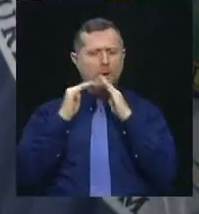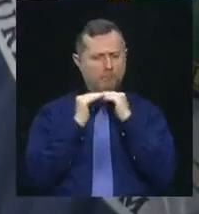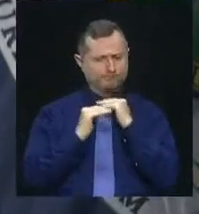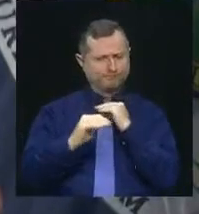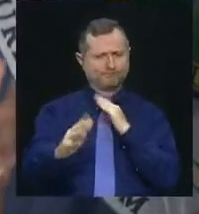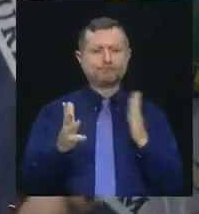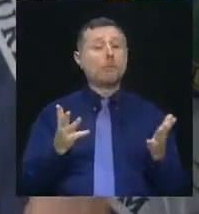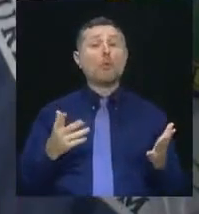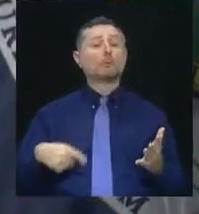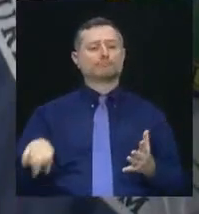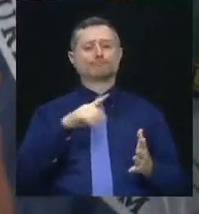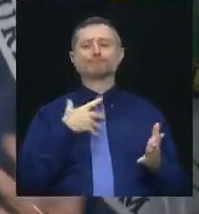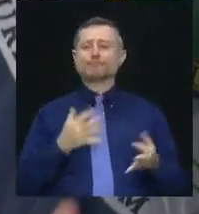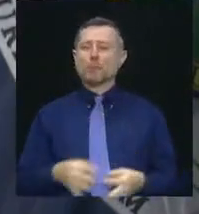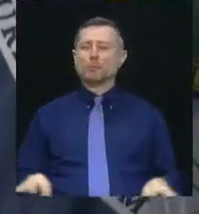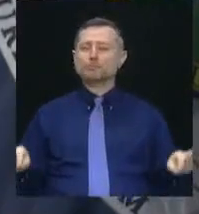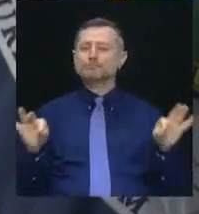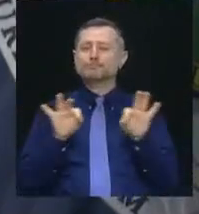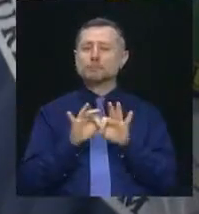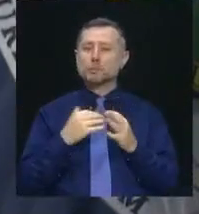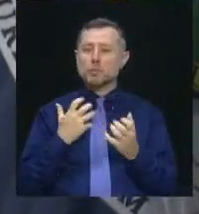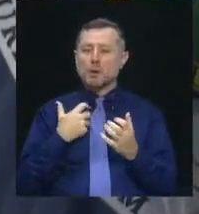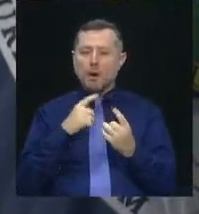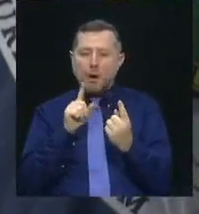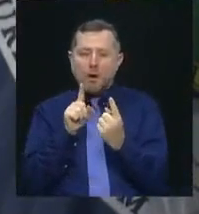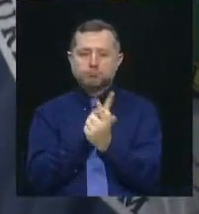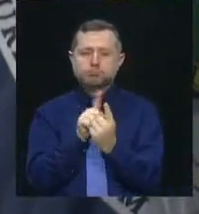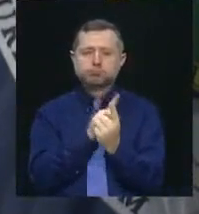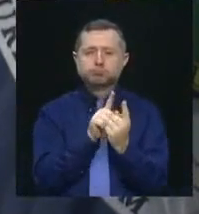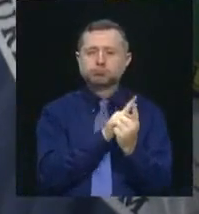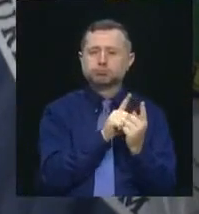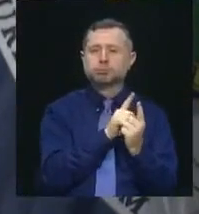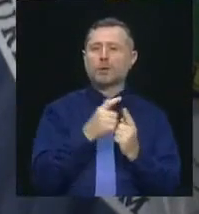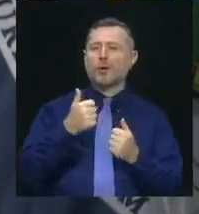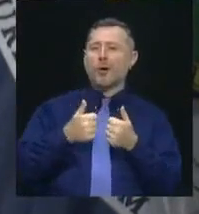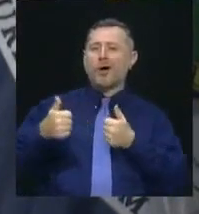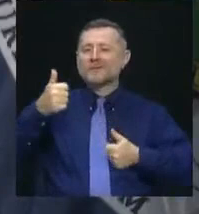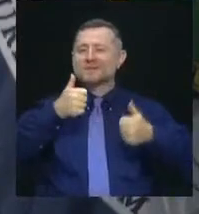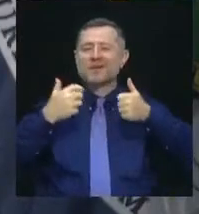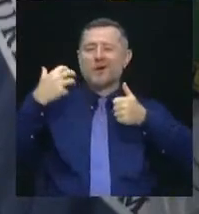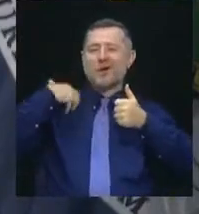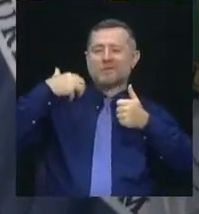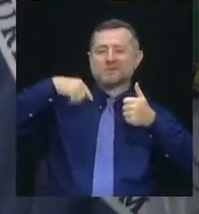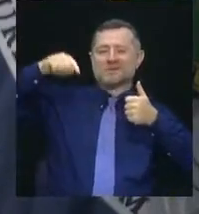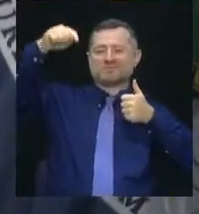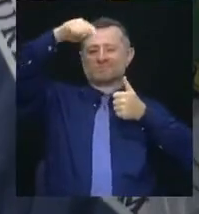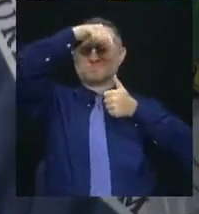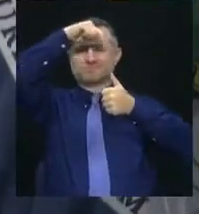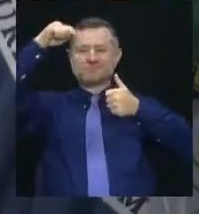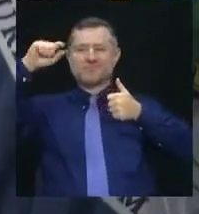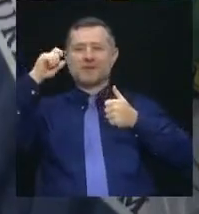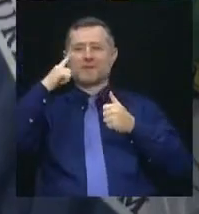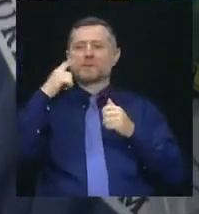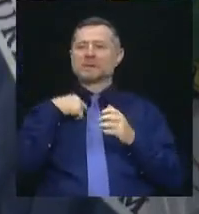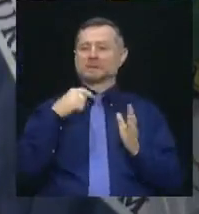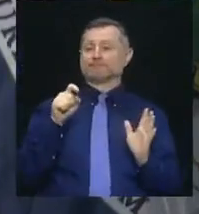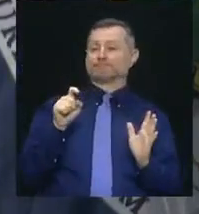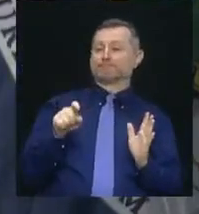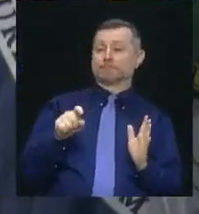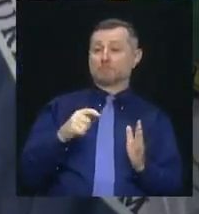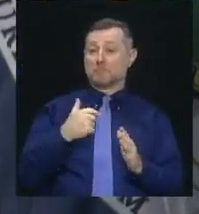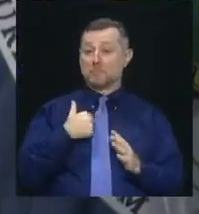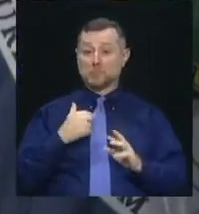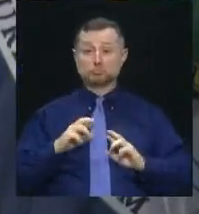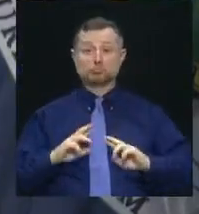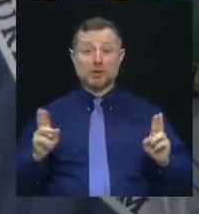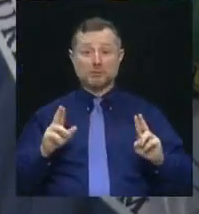meet the cabinet officials, other people as well. So they viewed it as necessary. I'm prepared to take office,